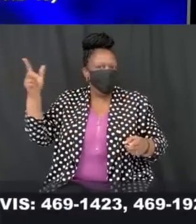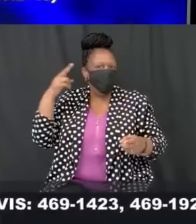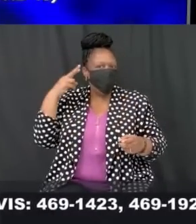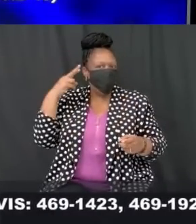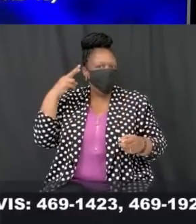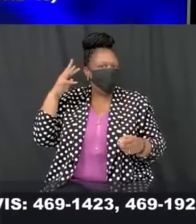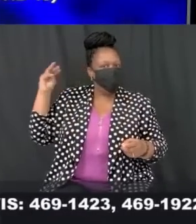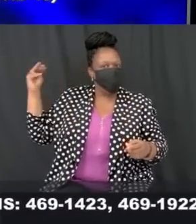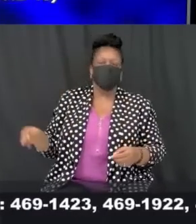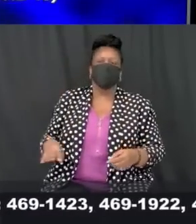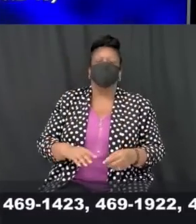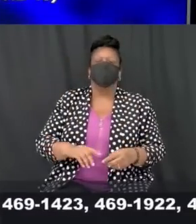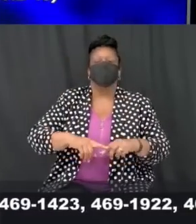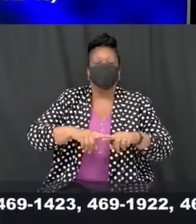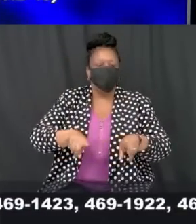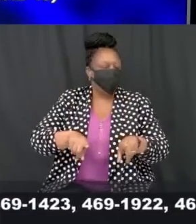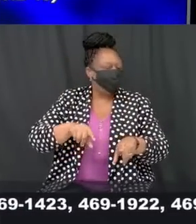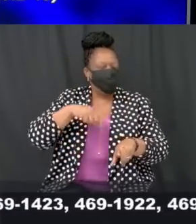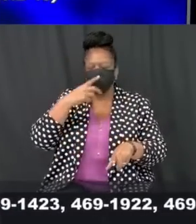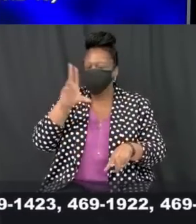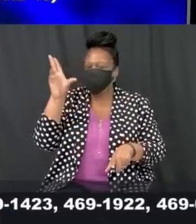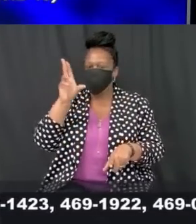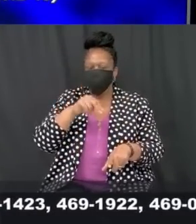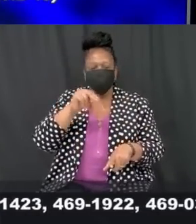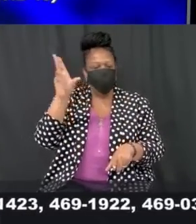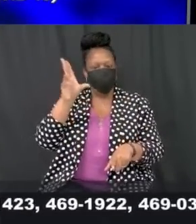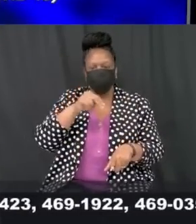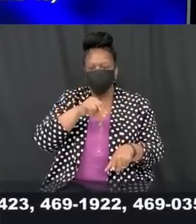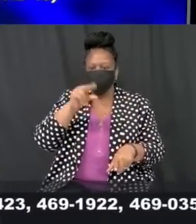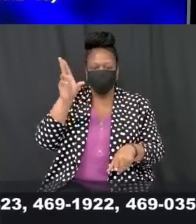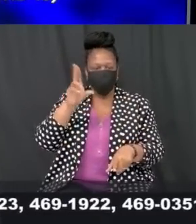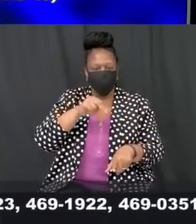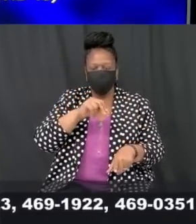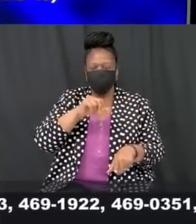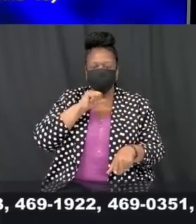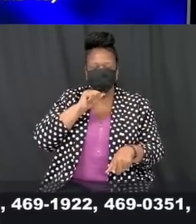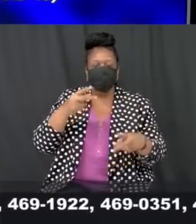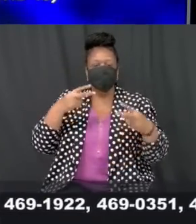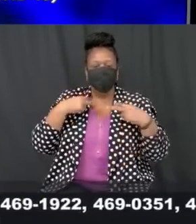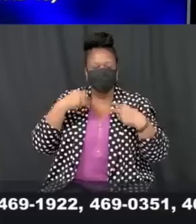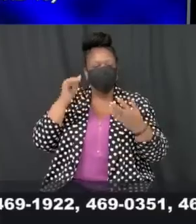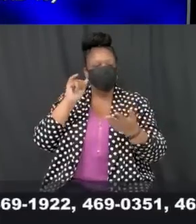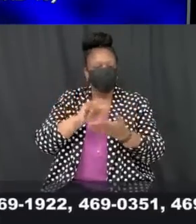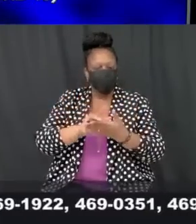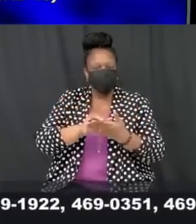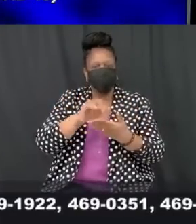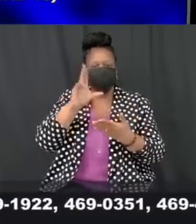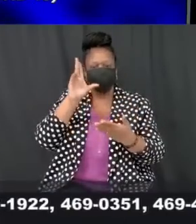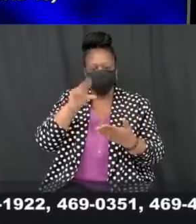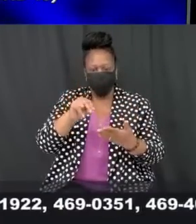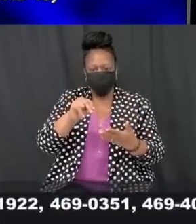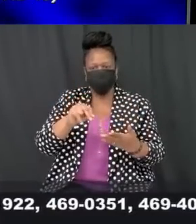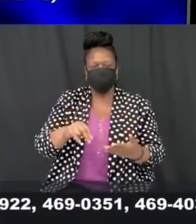party in the stadium will not be permitted.